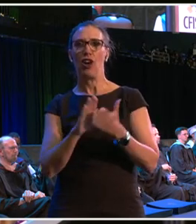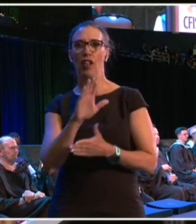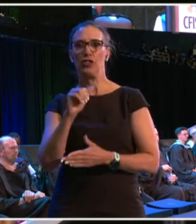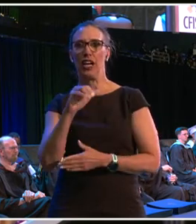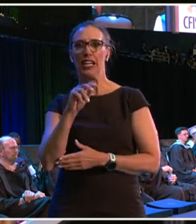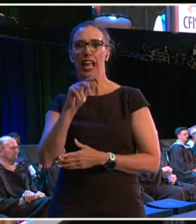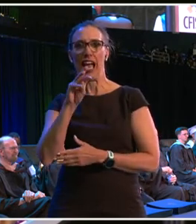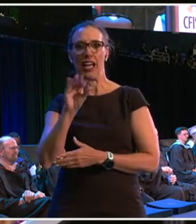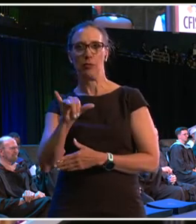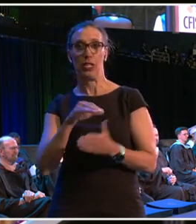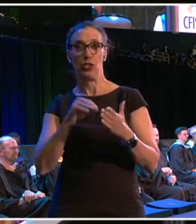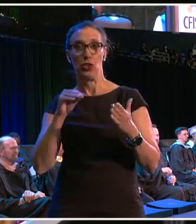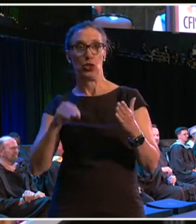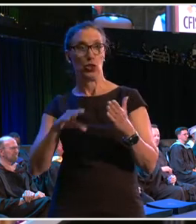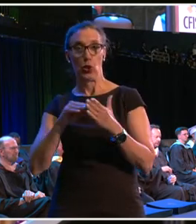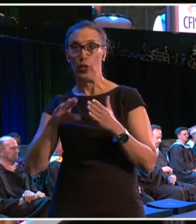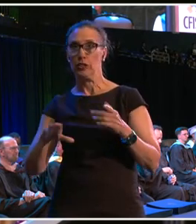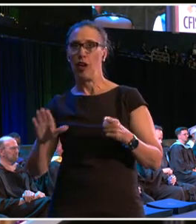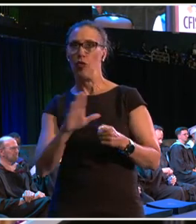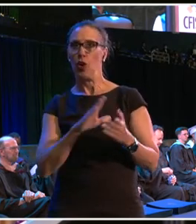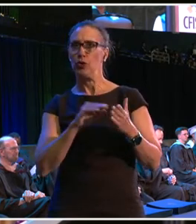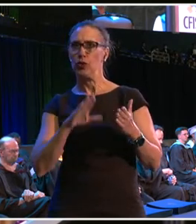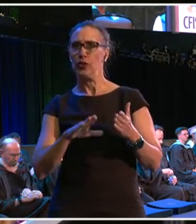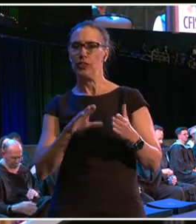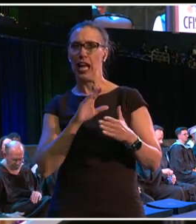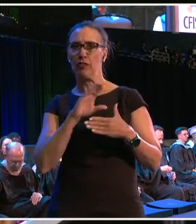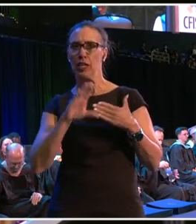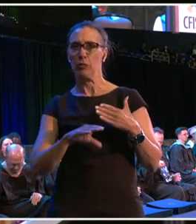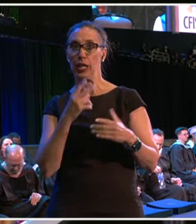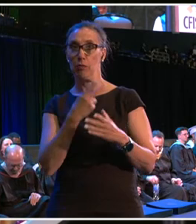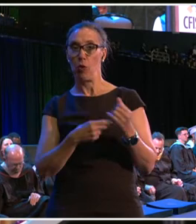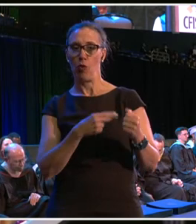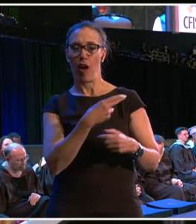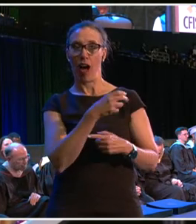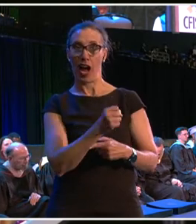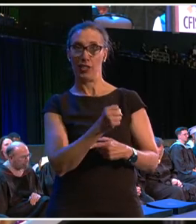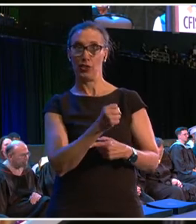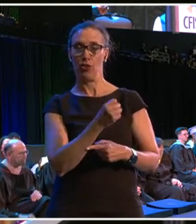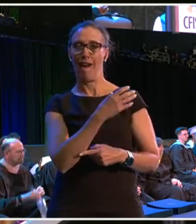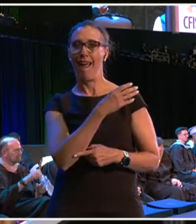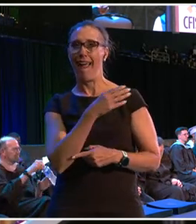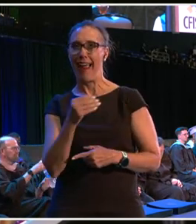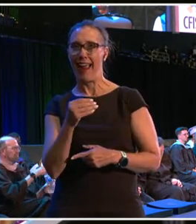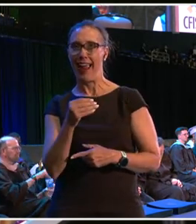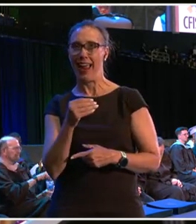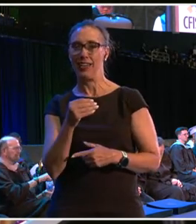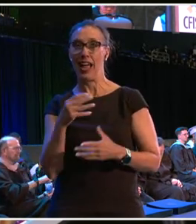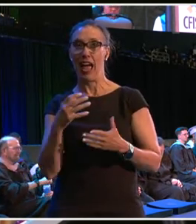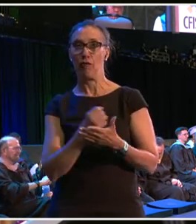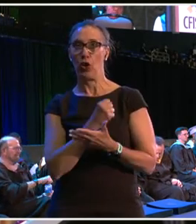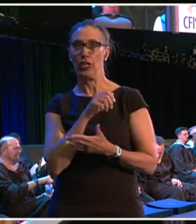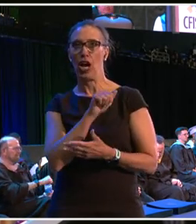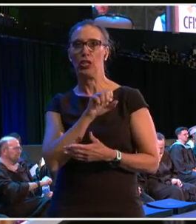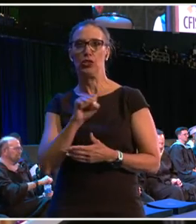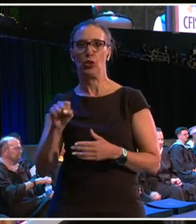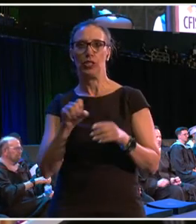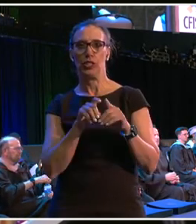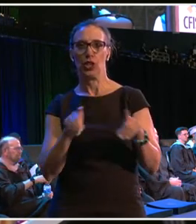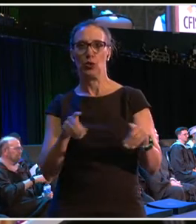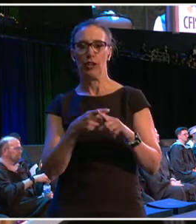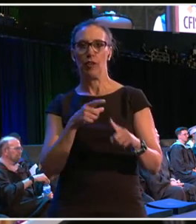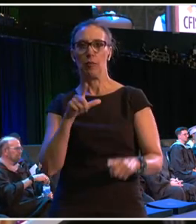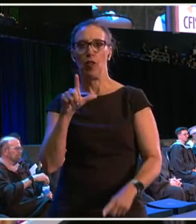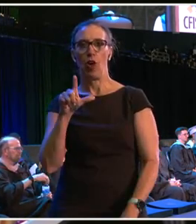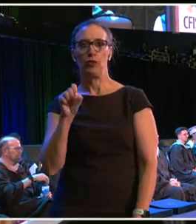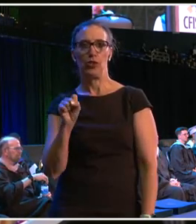Academy students. These students have completed both high school graduation and have earned their associate's degree from